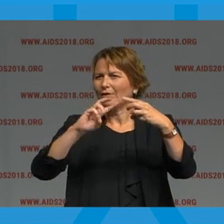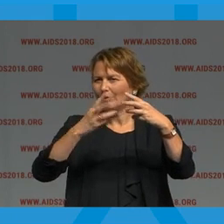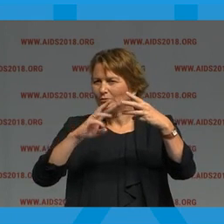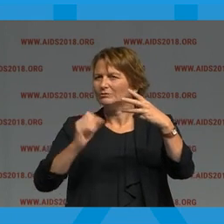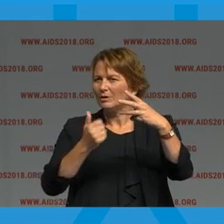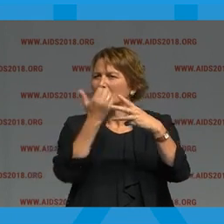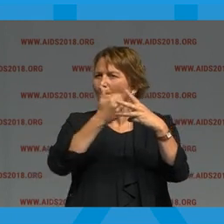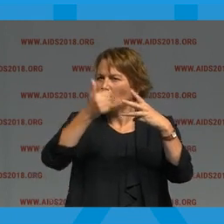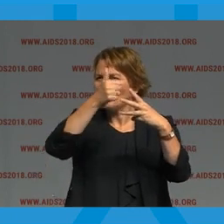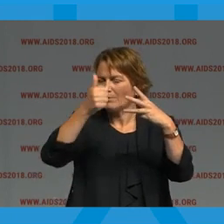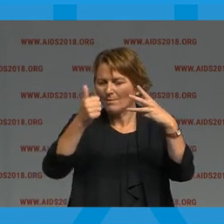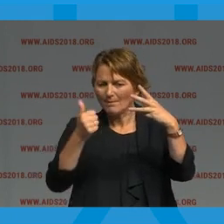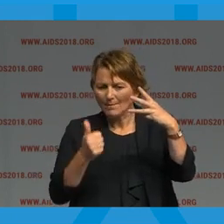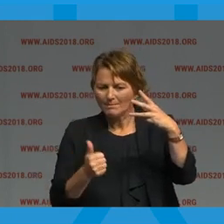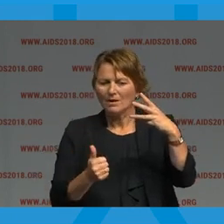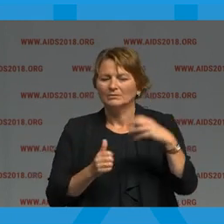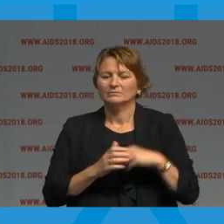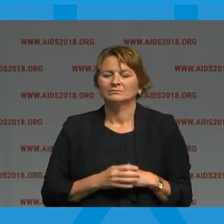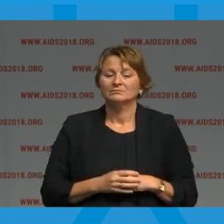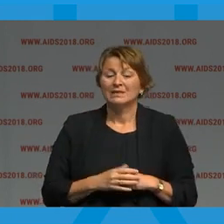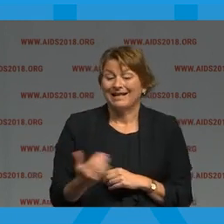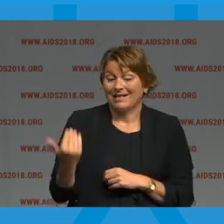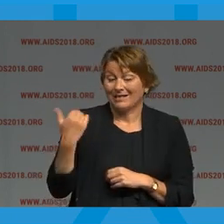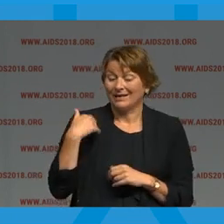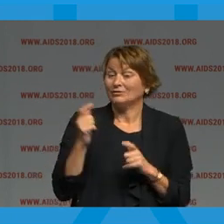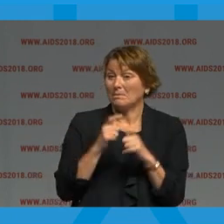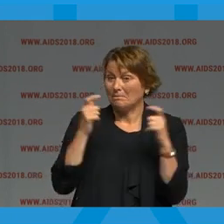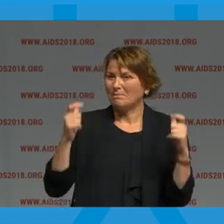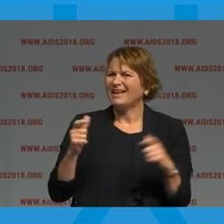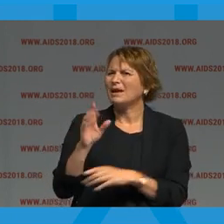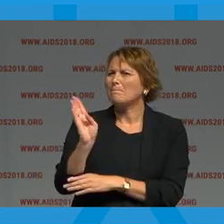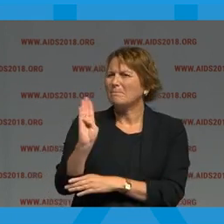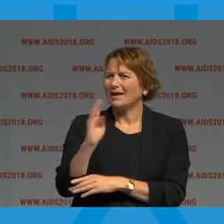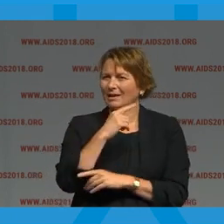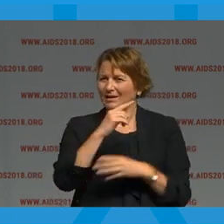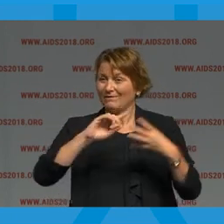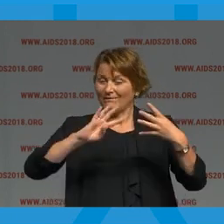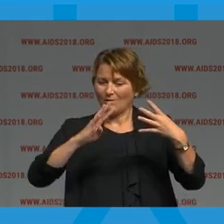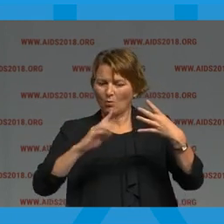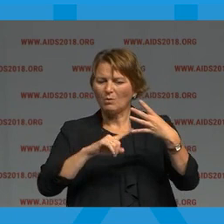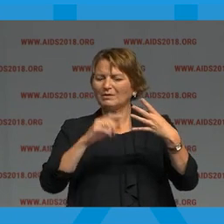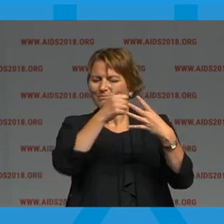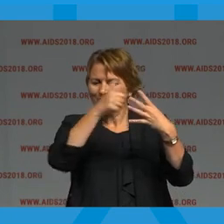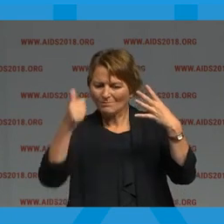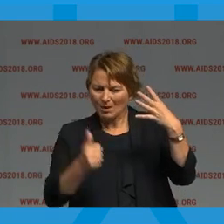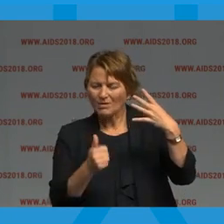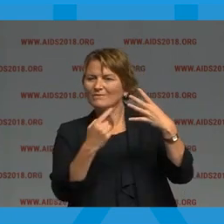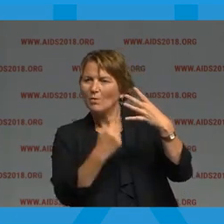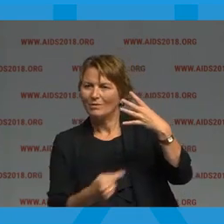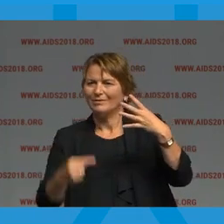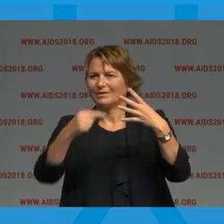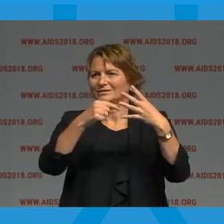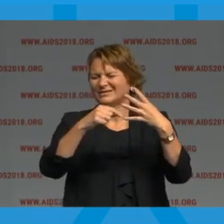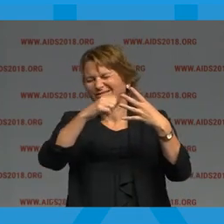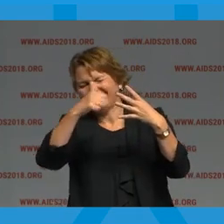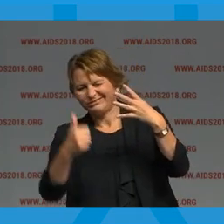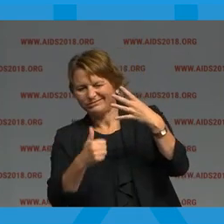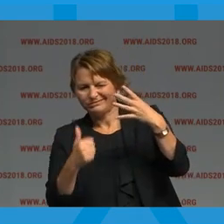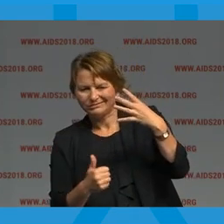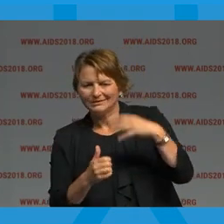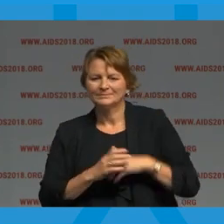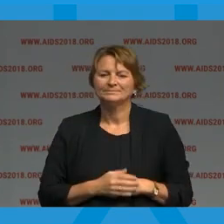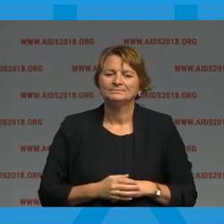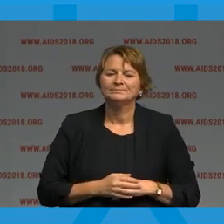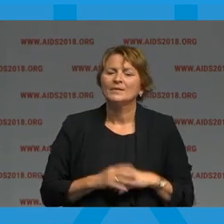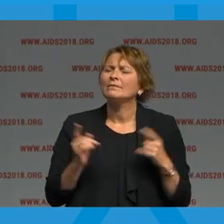and atazanavir-ritonavir. And lately, bictegravir has shown to be non-inferior to dolutegravir. What about switch? I give